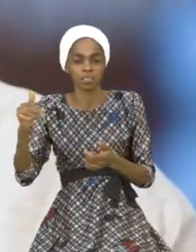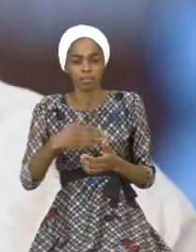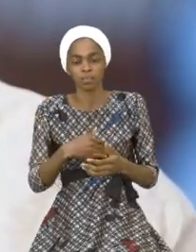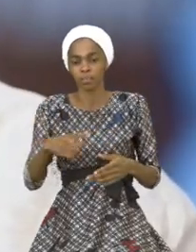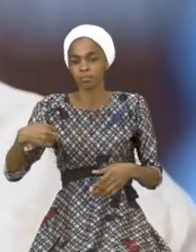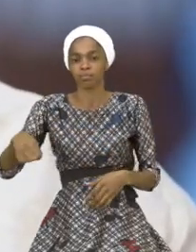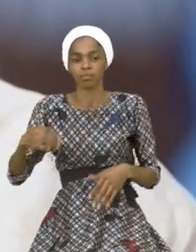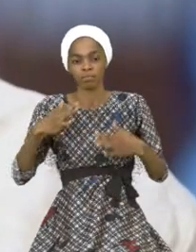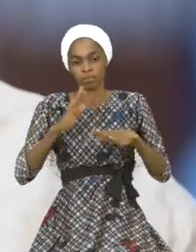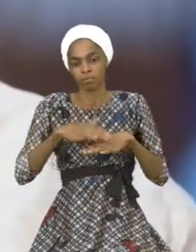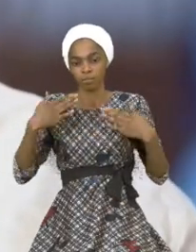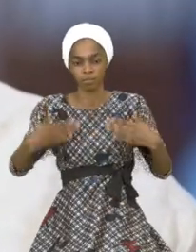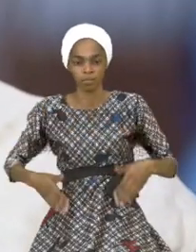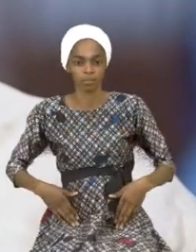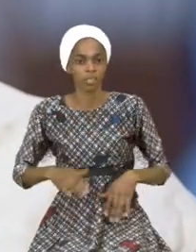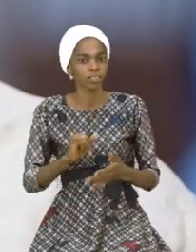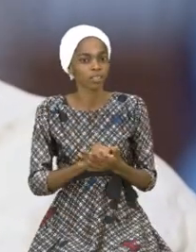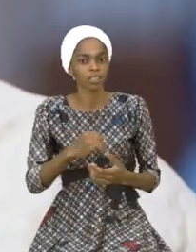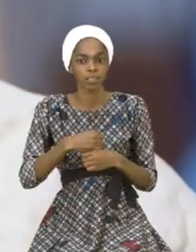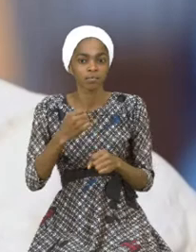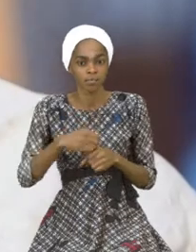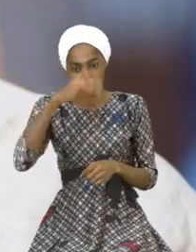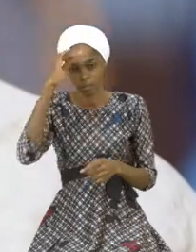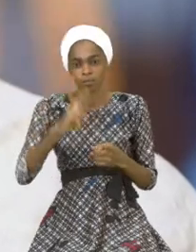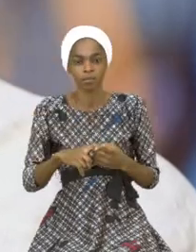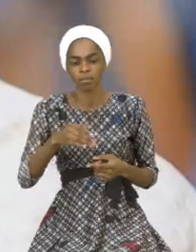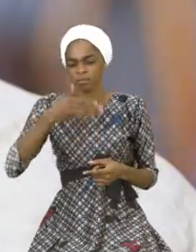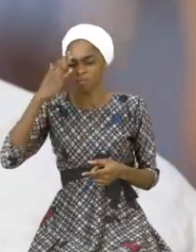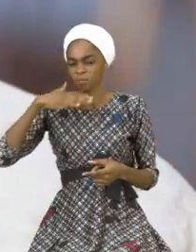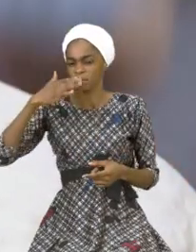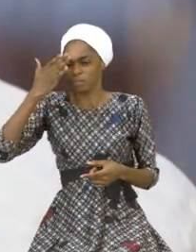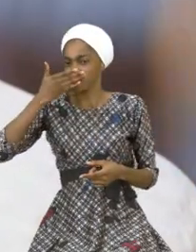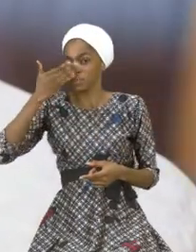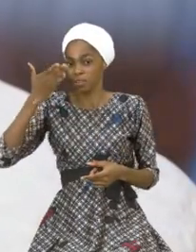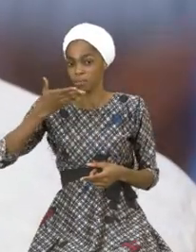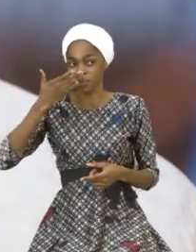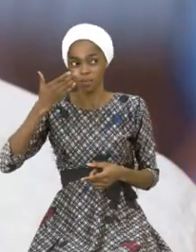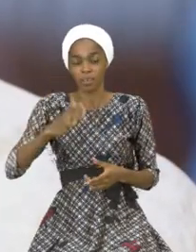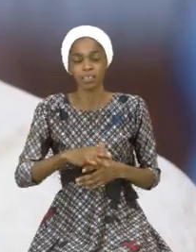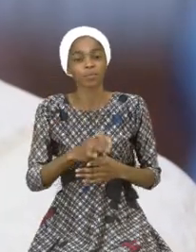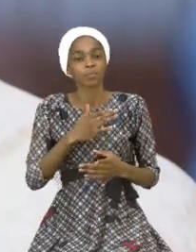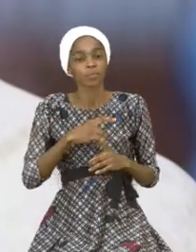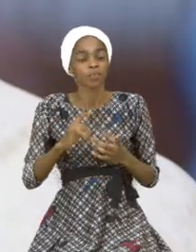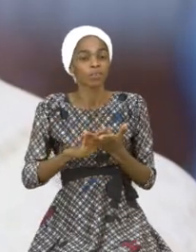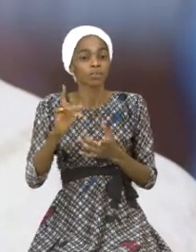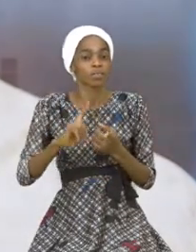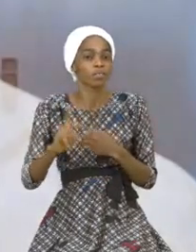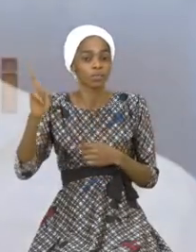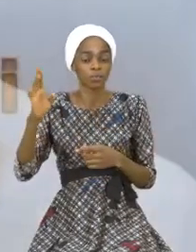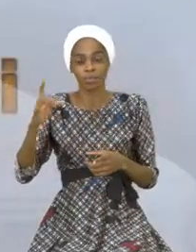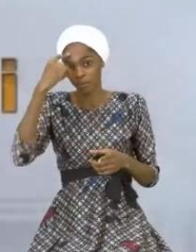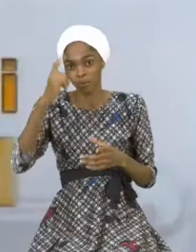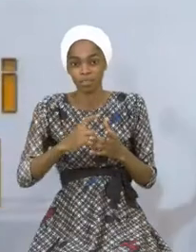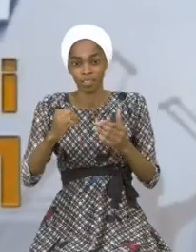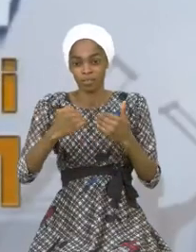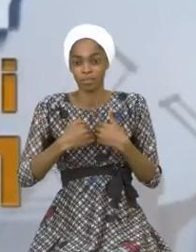me to smell whenever I pass in the midst of people. So, but glory be to God for what He has done for me through July edition of the